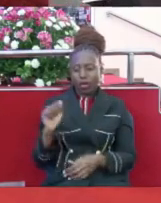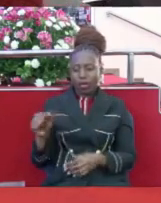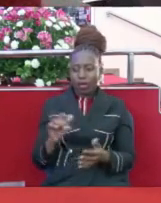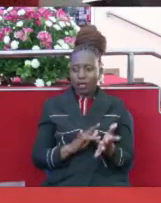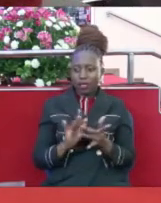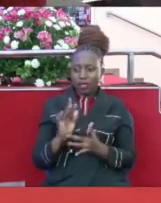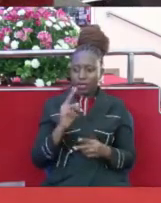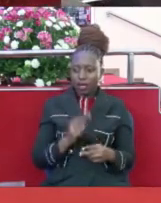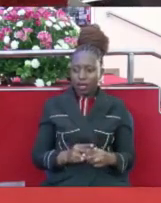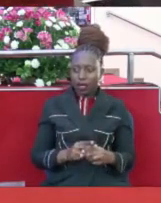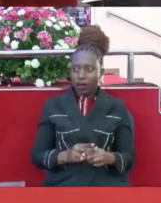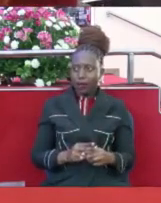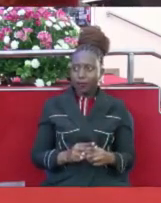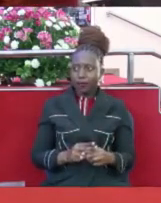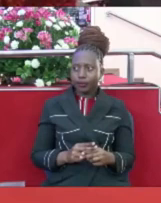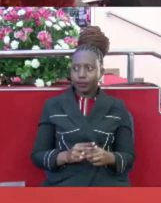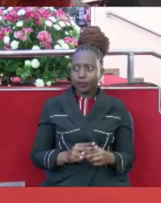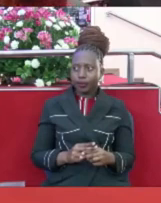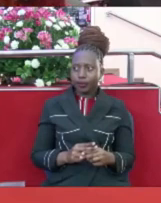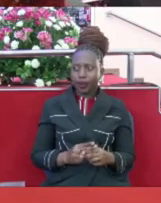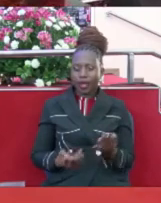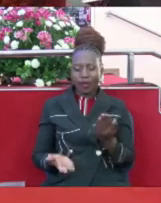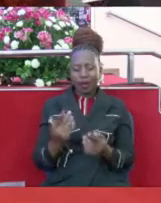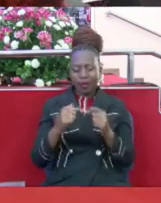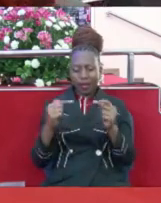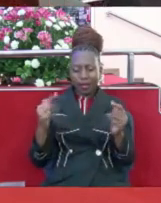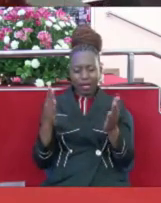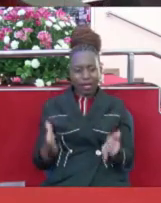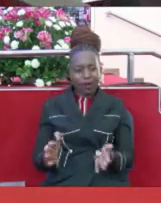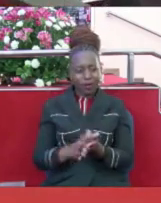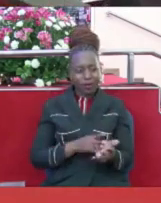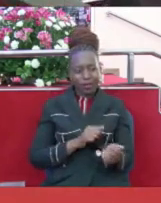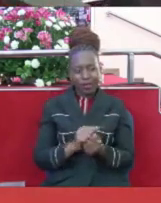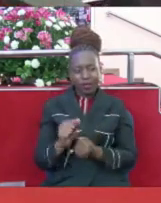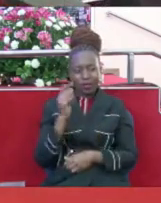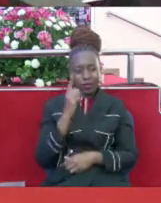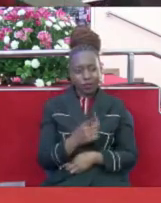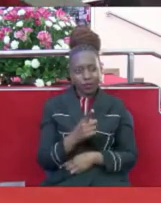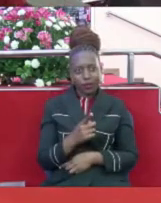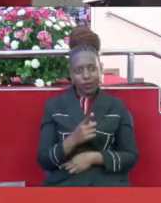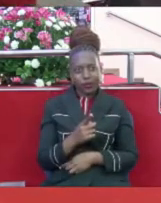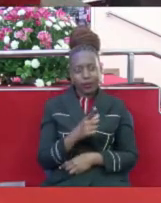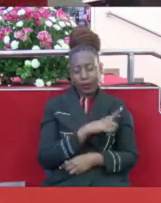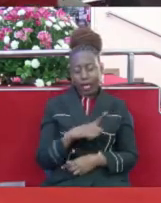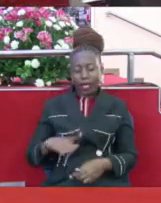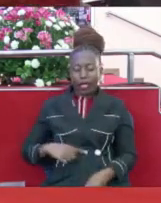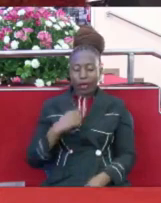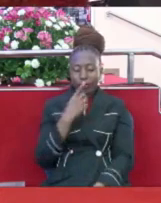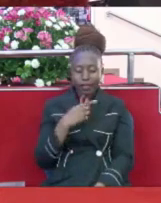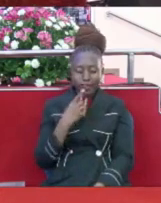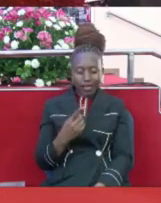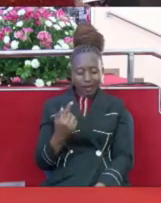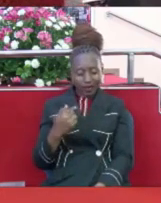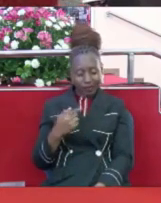Katika jina la Bwana. Maybe the enemy has been tormenting you. Labda shetani amekuwa akikukandamiza. The Lord is saying, I'm right here to give you